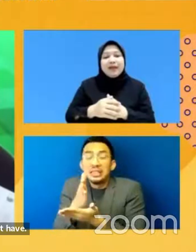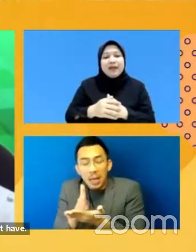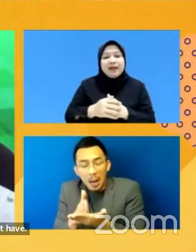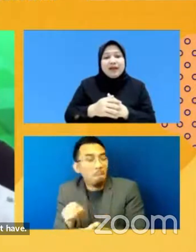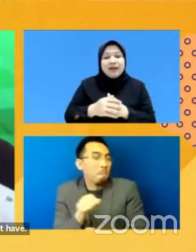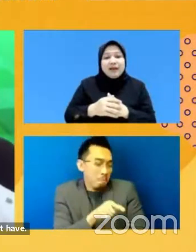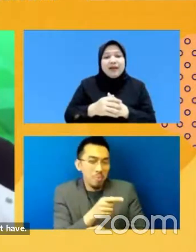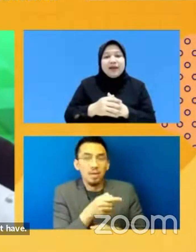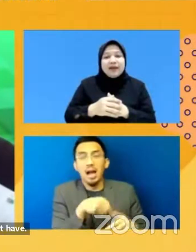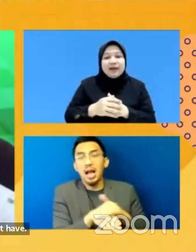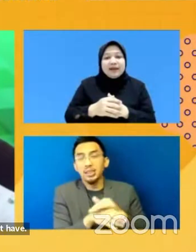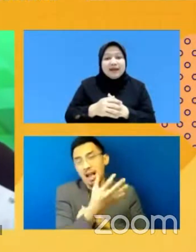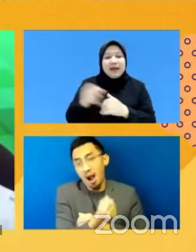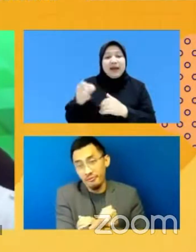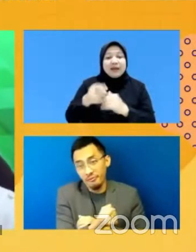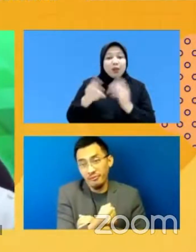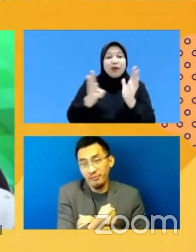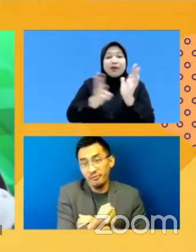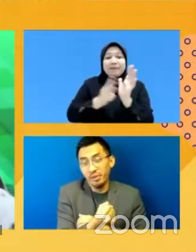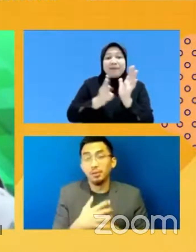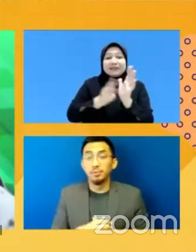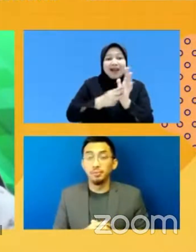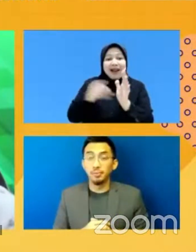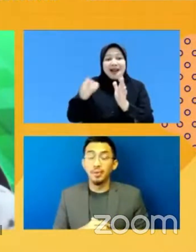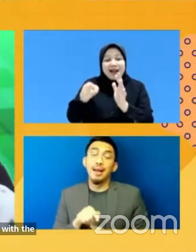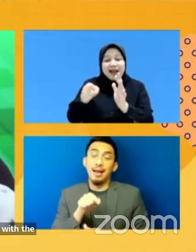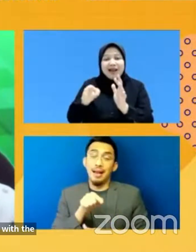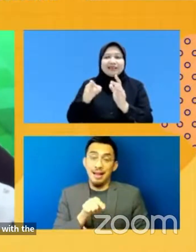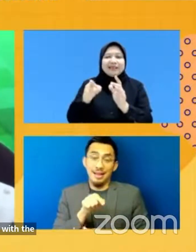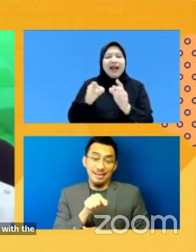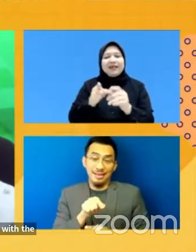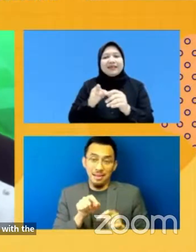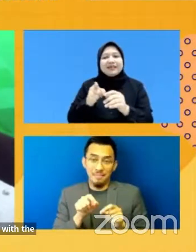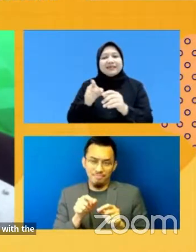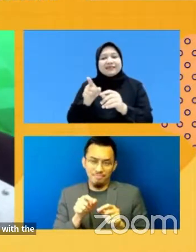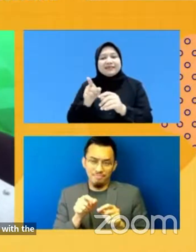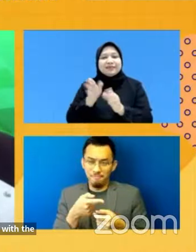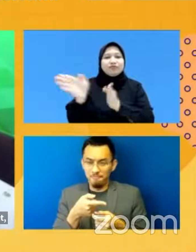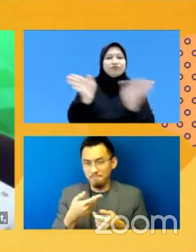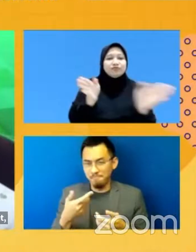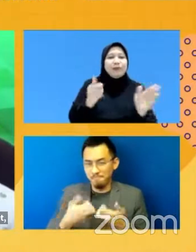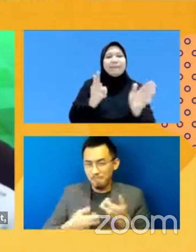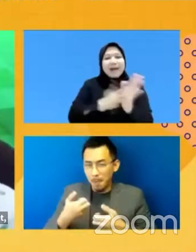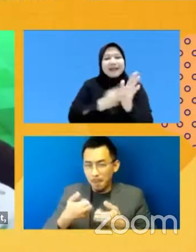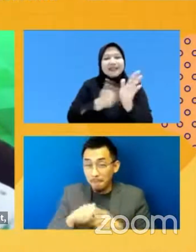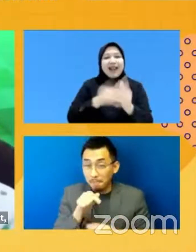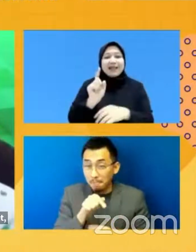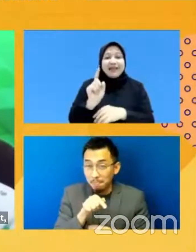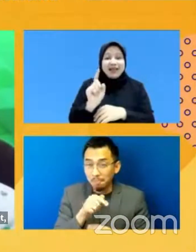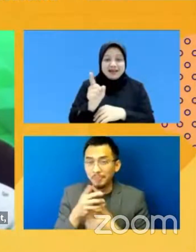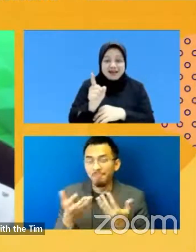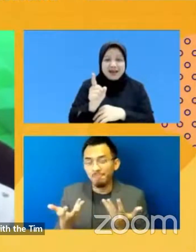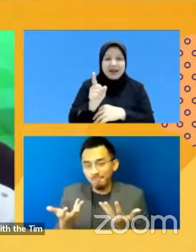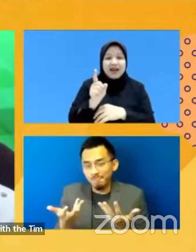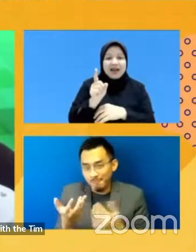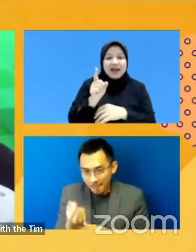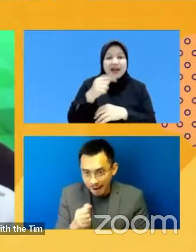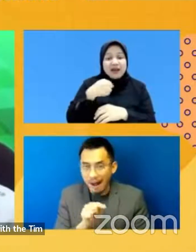problem are with them, because as I said, I remember when I was in